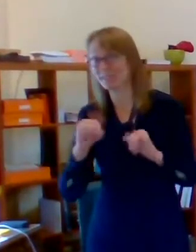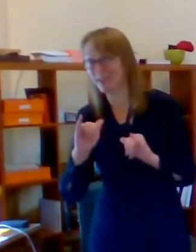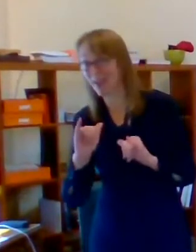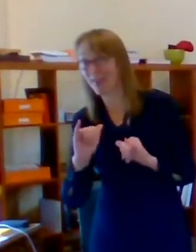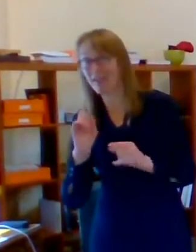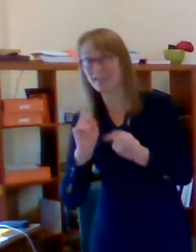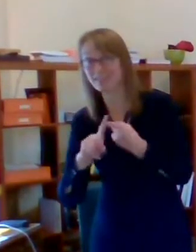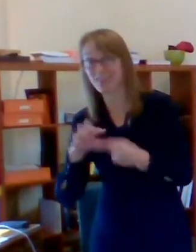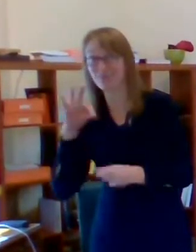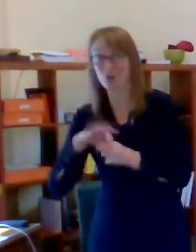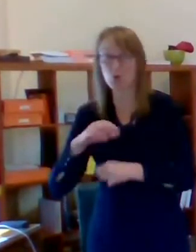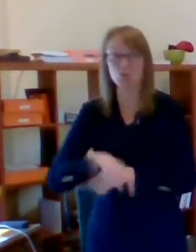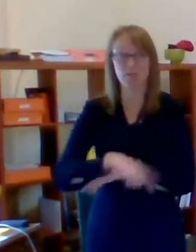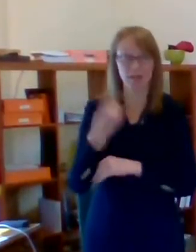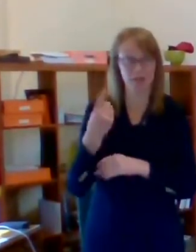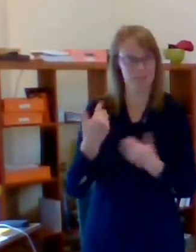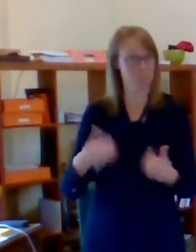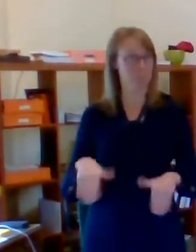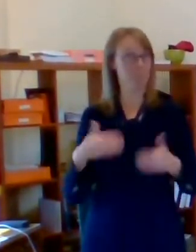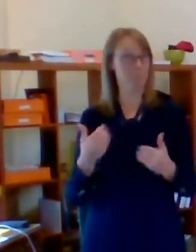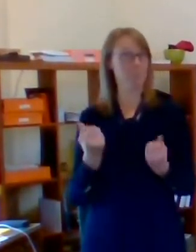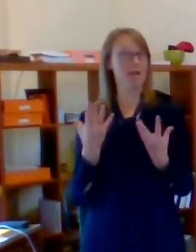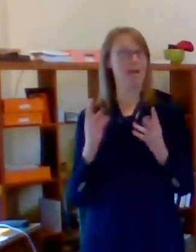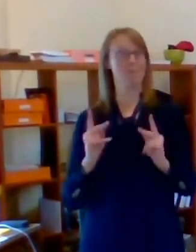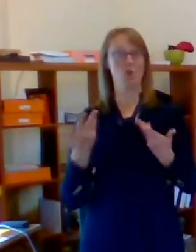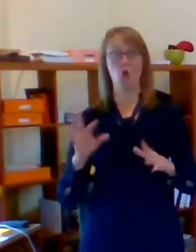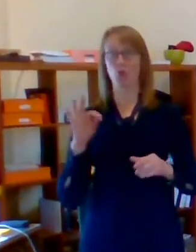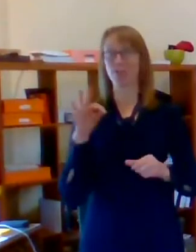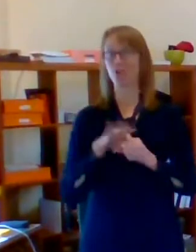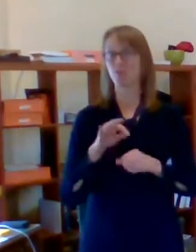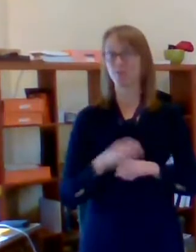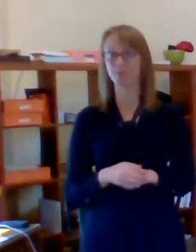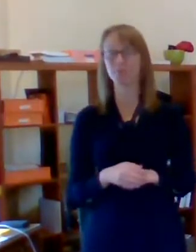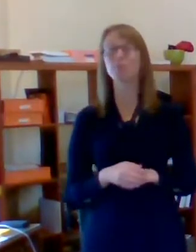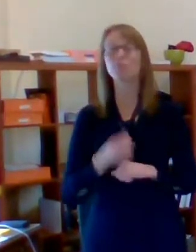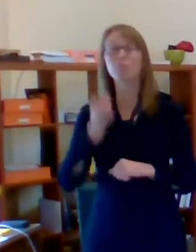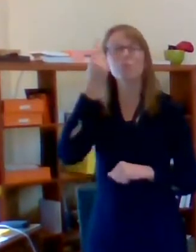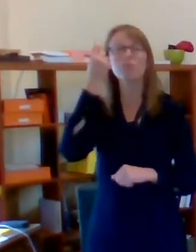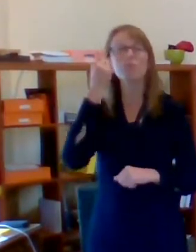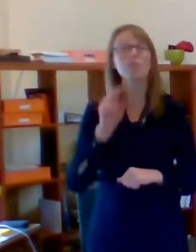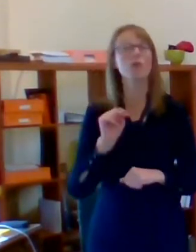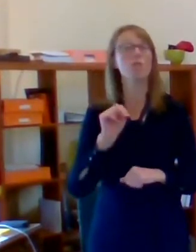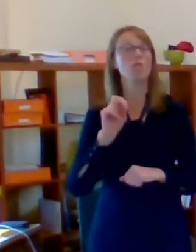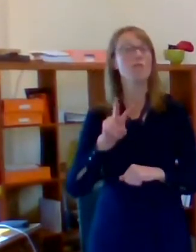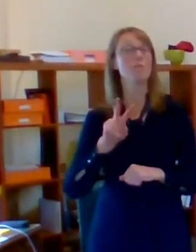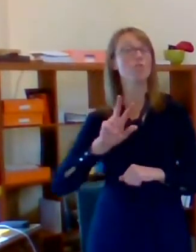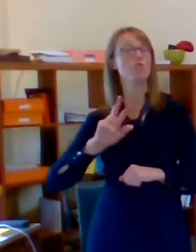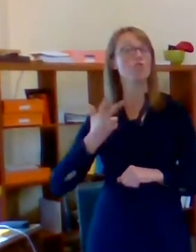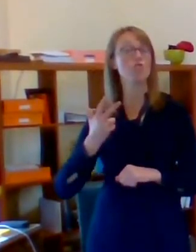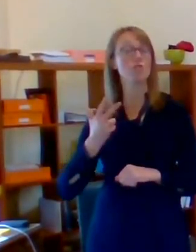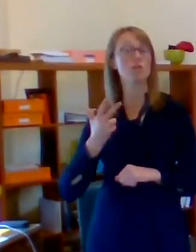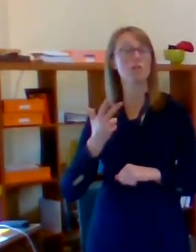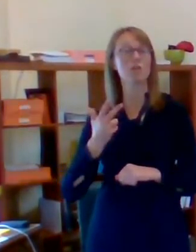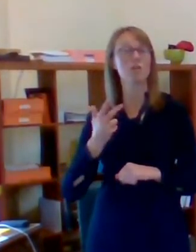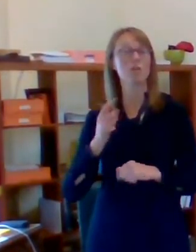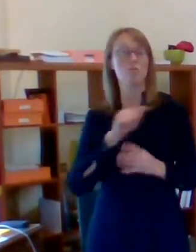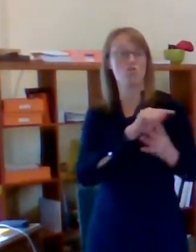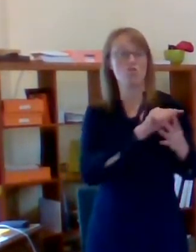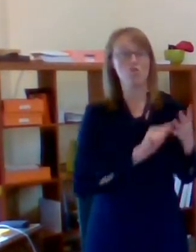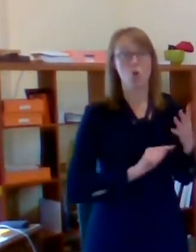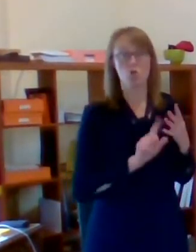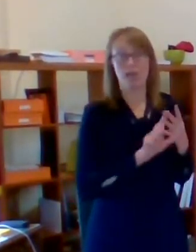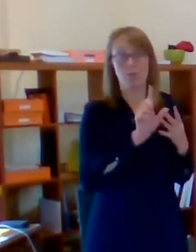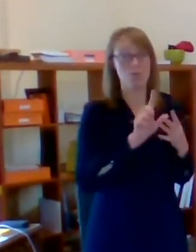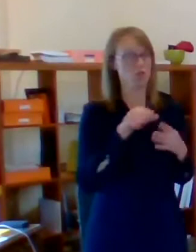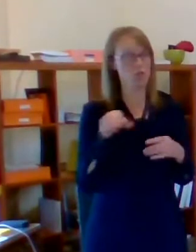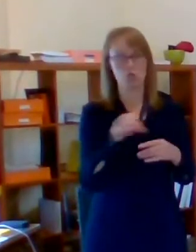that's a lot of votes. Now, I do want to say this. On election day, you can't vote at those libraries. You got to go